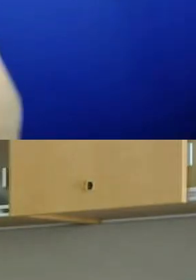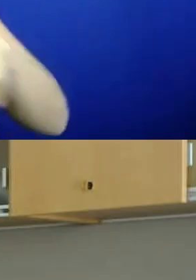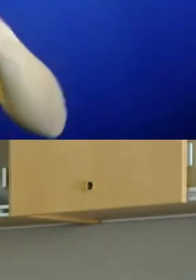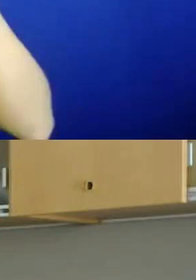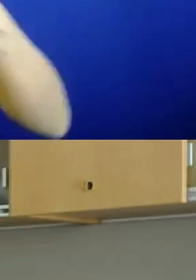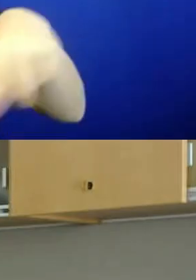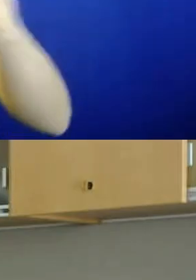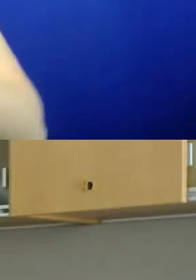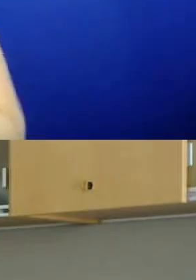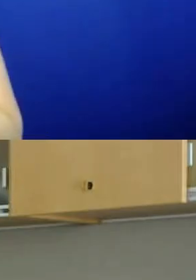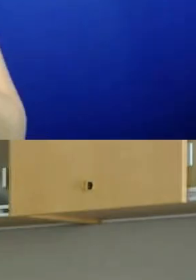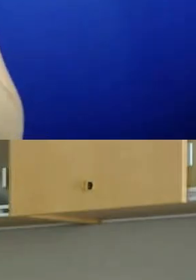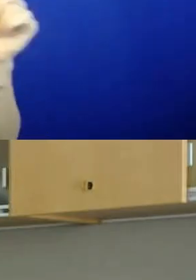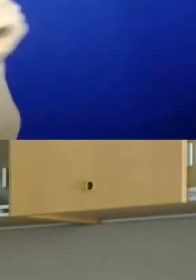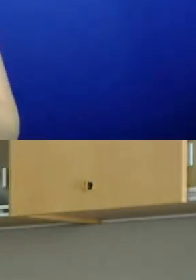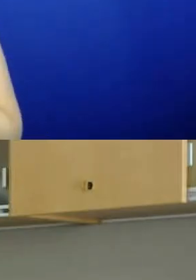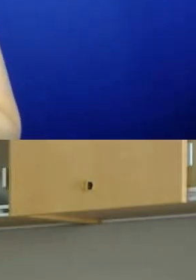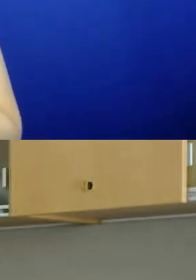answers. But